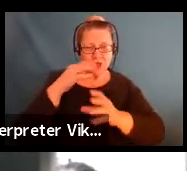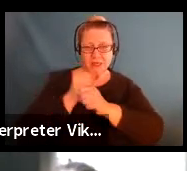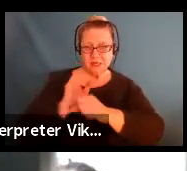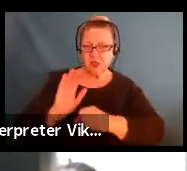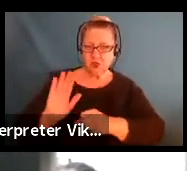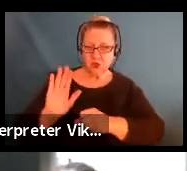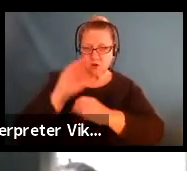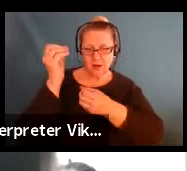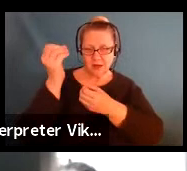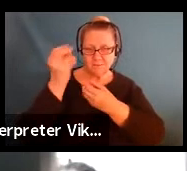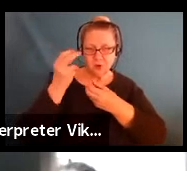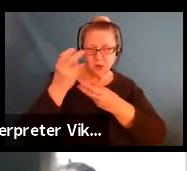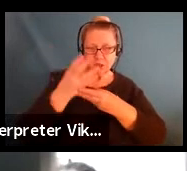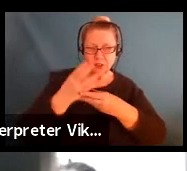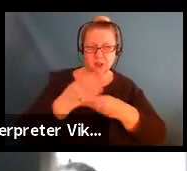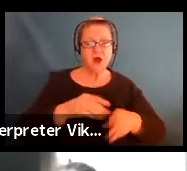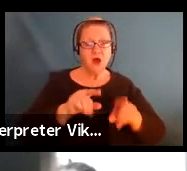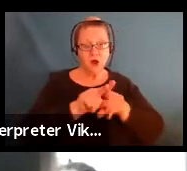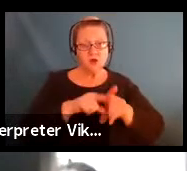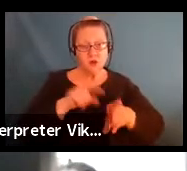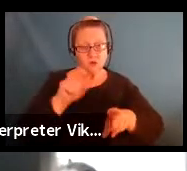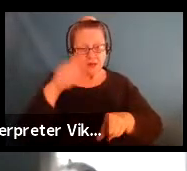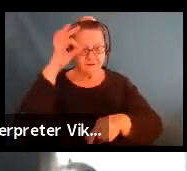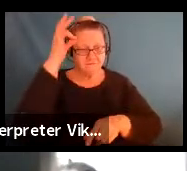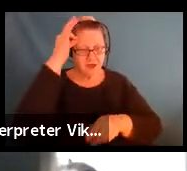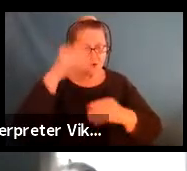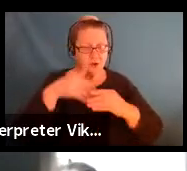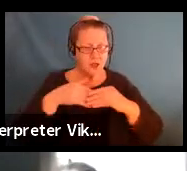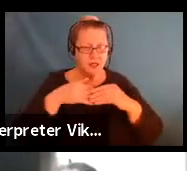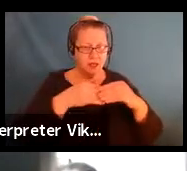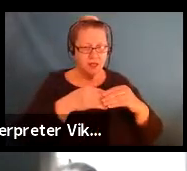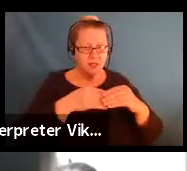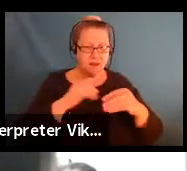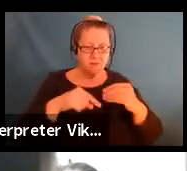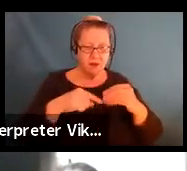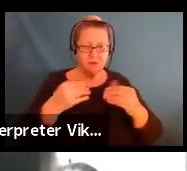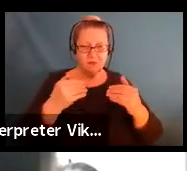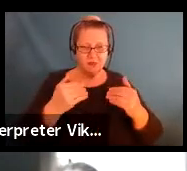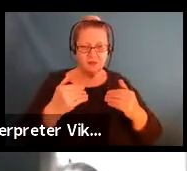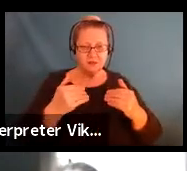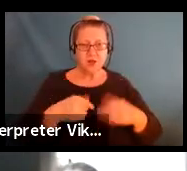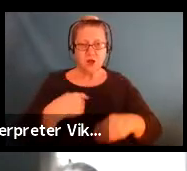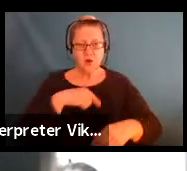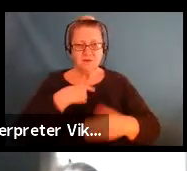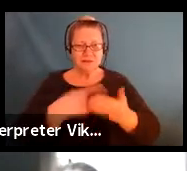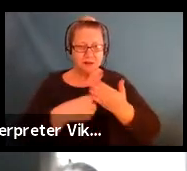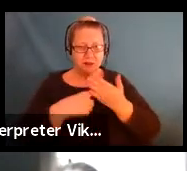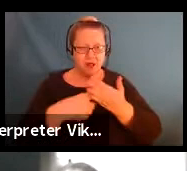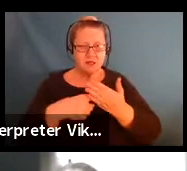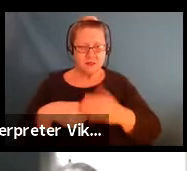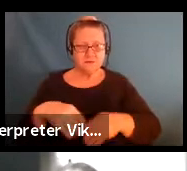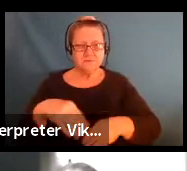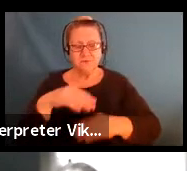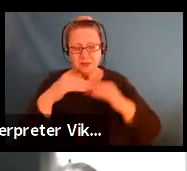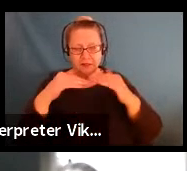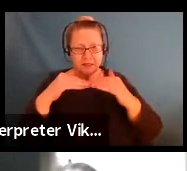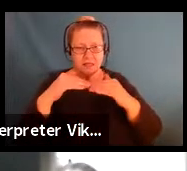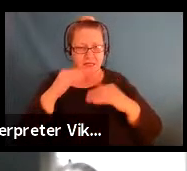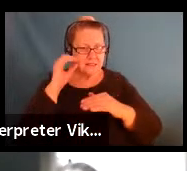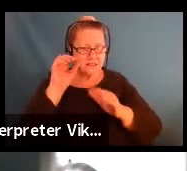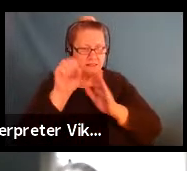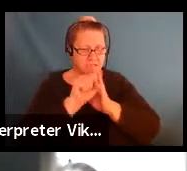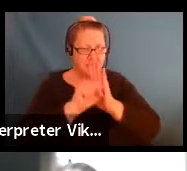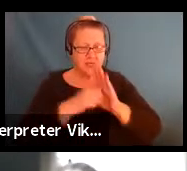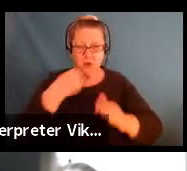are and what are the unique areas about our state. And of course, we've been talking a lot lately at the state level about we are sort of like 5 states because we have so many